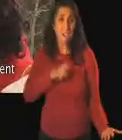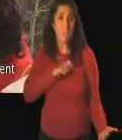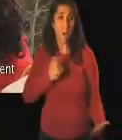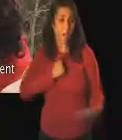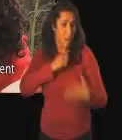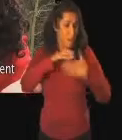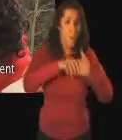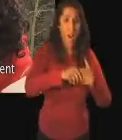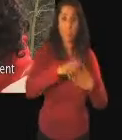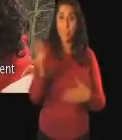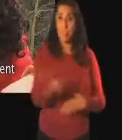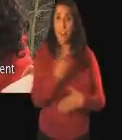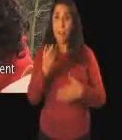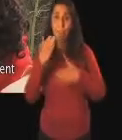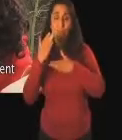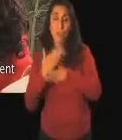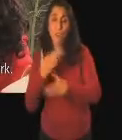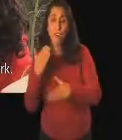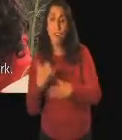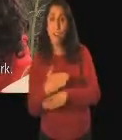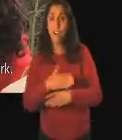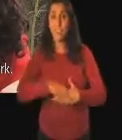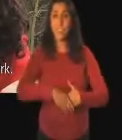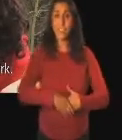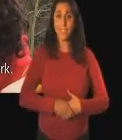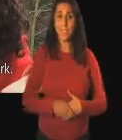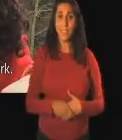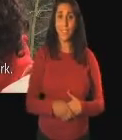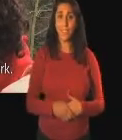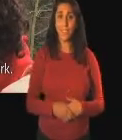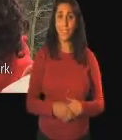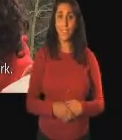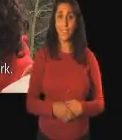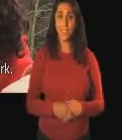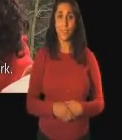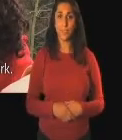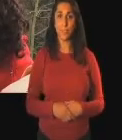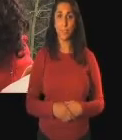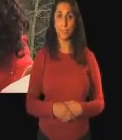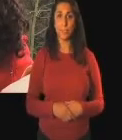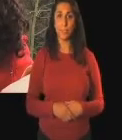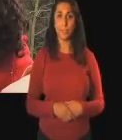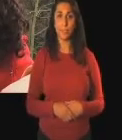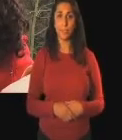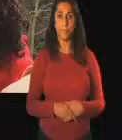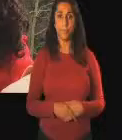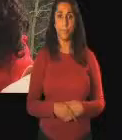that I feel so much more confident both with my friends and at work.